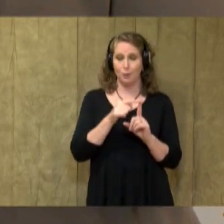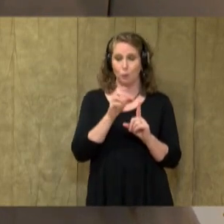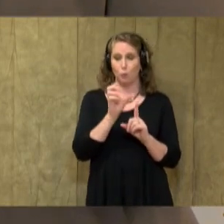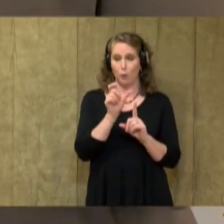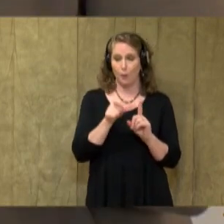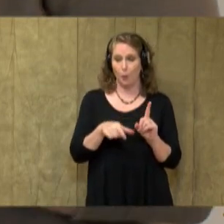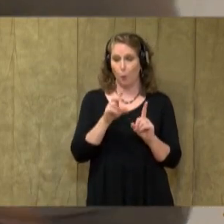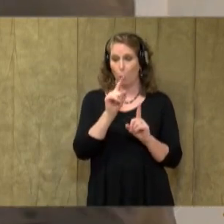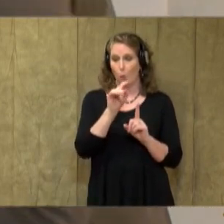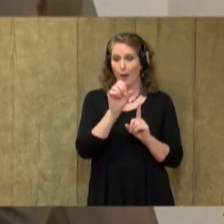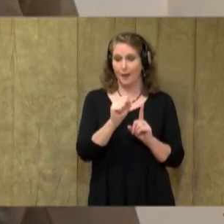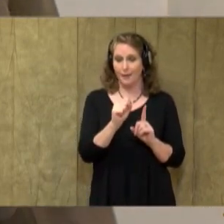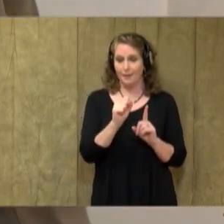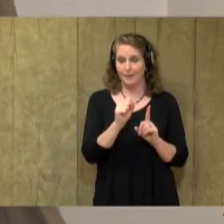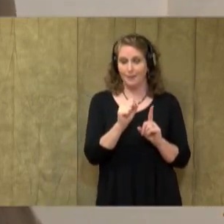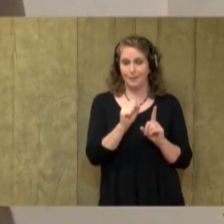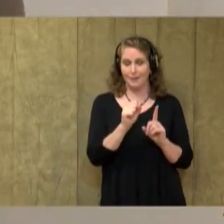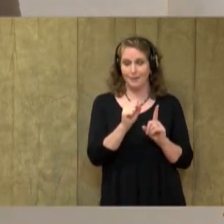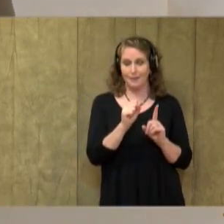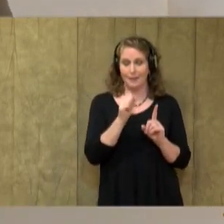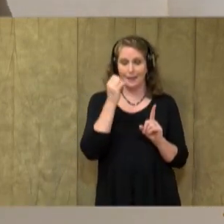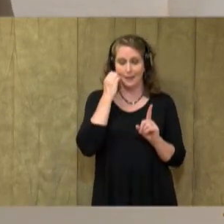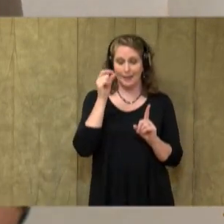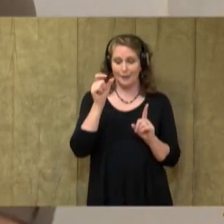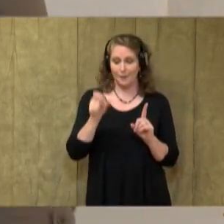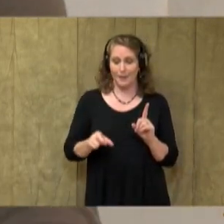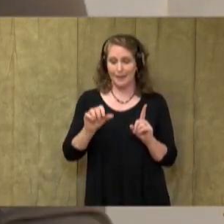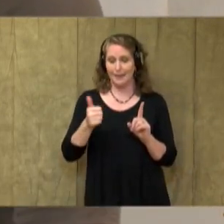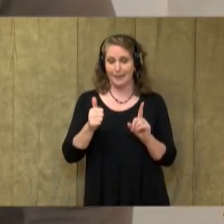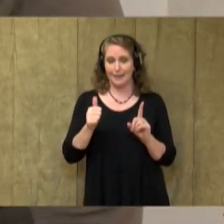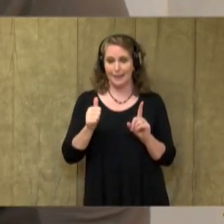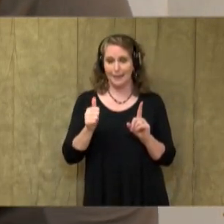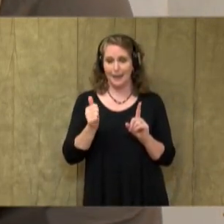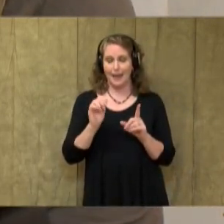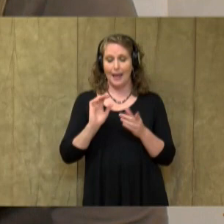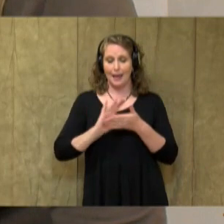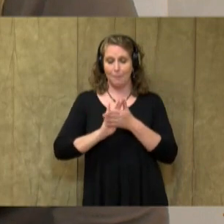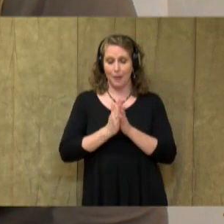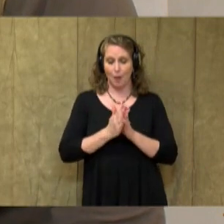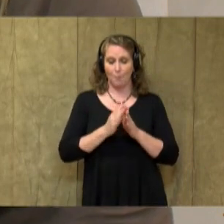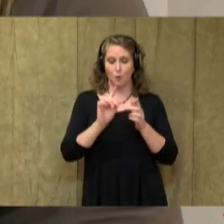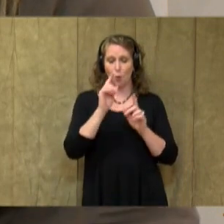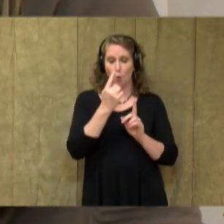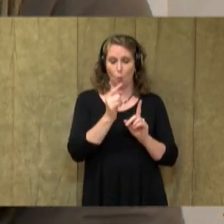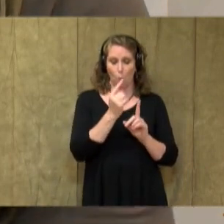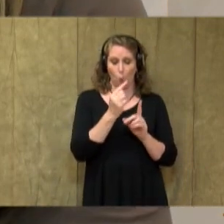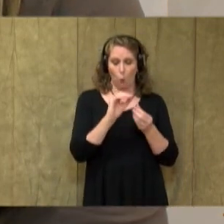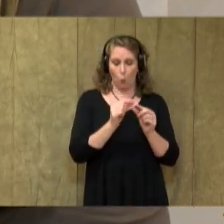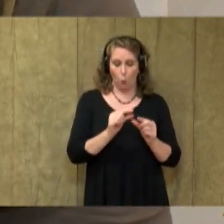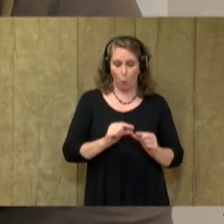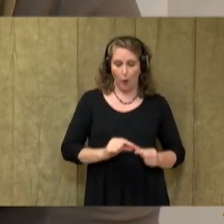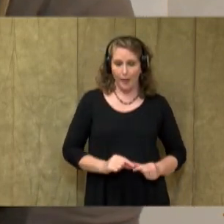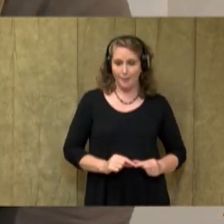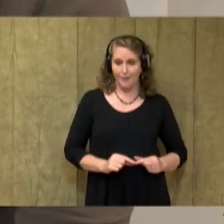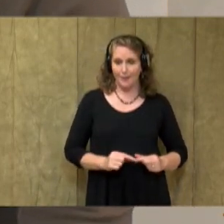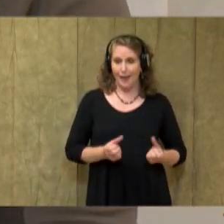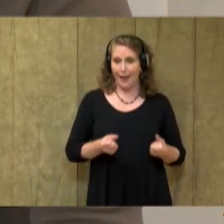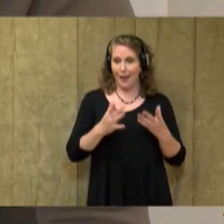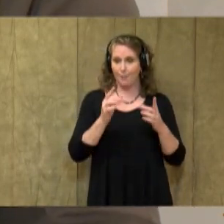help? I think so. So if I take this 10 and I break it into ones, that means I'm going to end up with how many